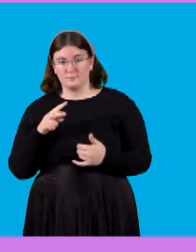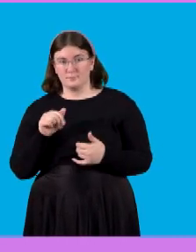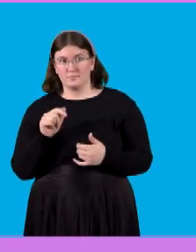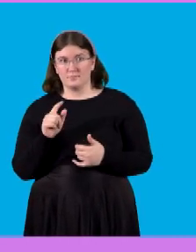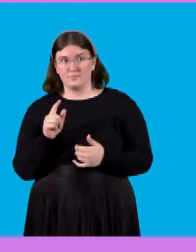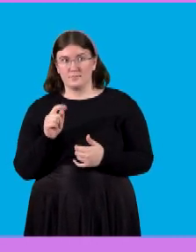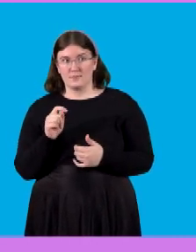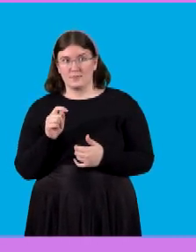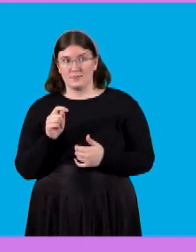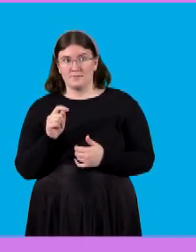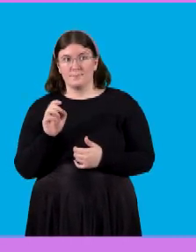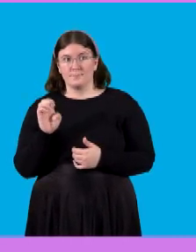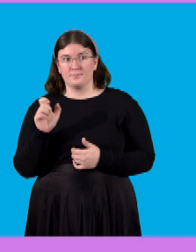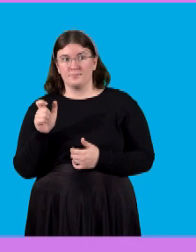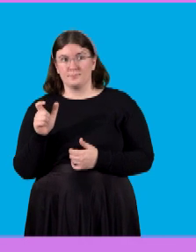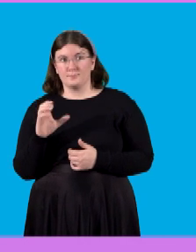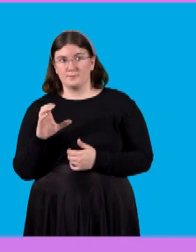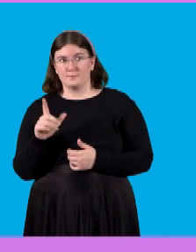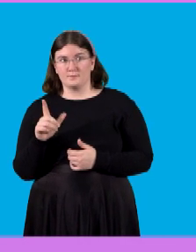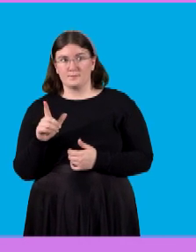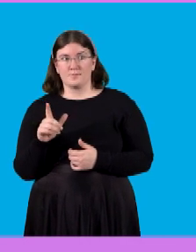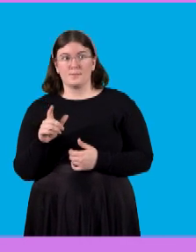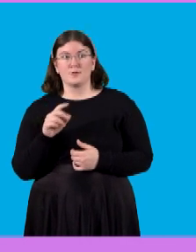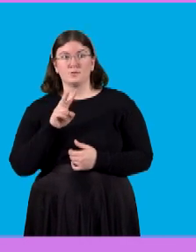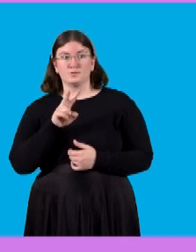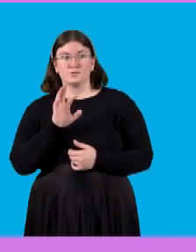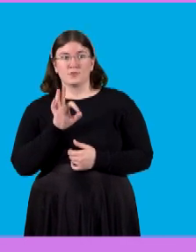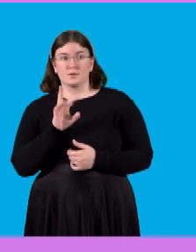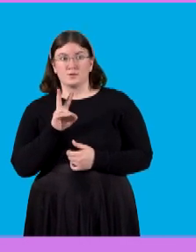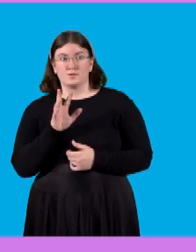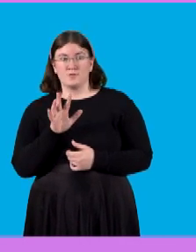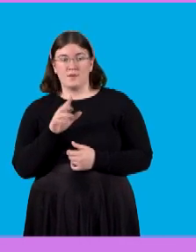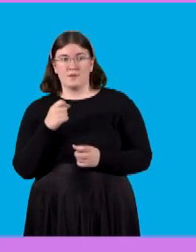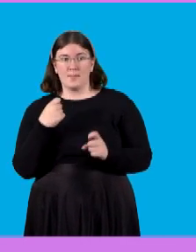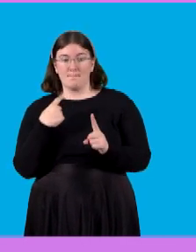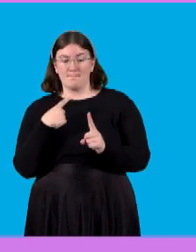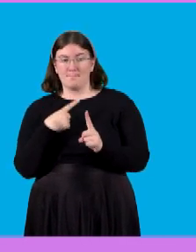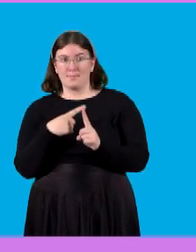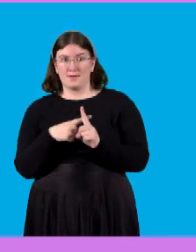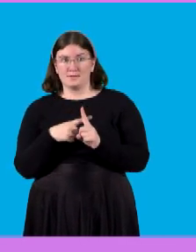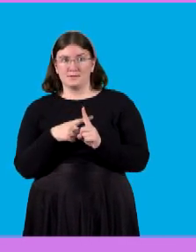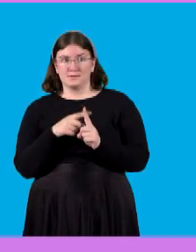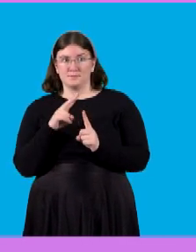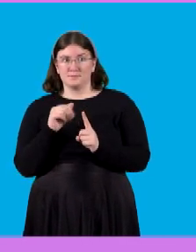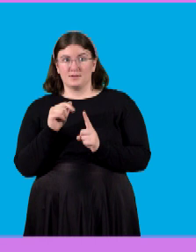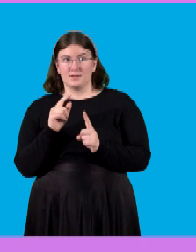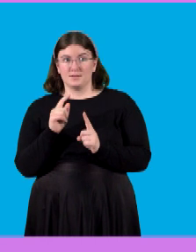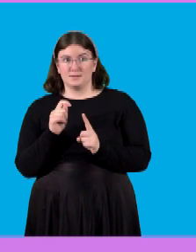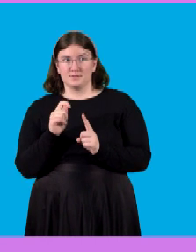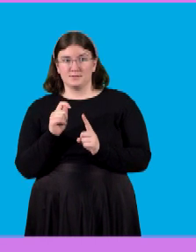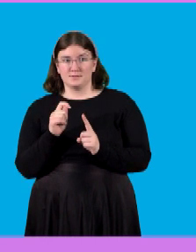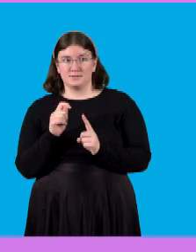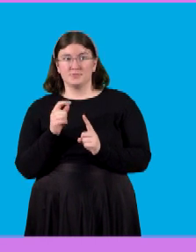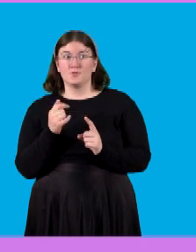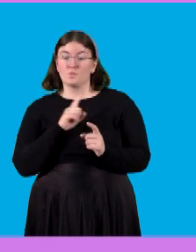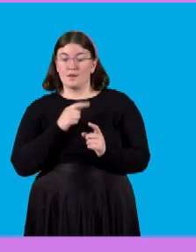2,325 Rand plus my VAT. I'm going from VAT exclusive to VAT inclusive now of, okay, so let's first add the two amounts